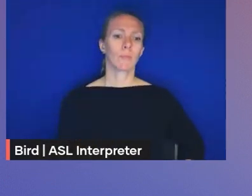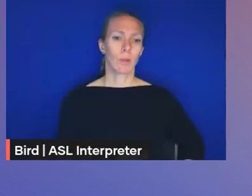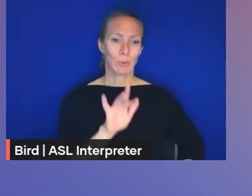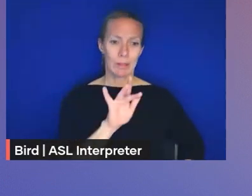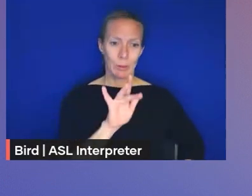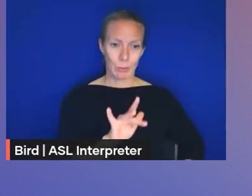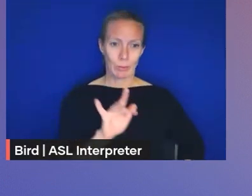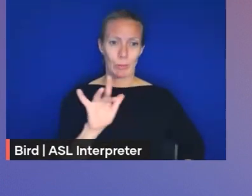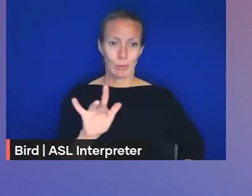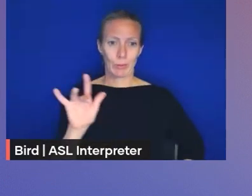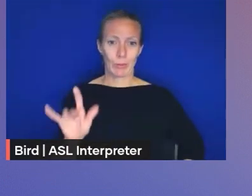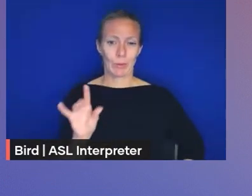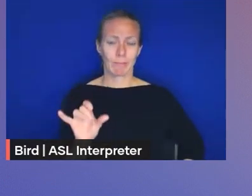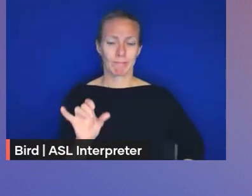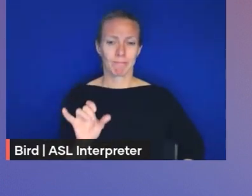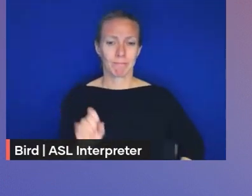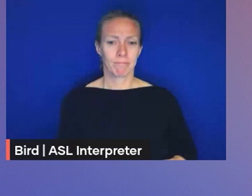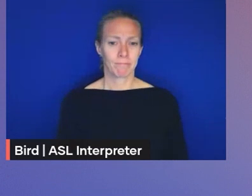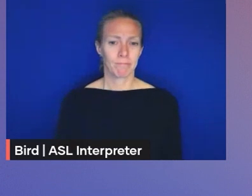Okay. I